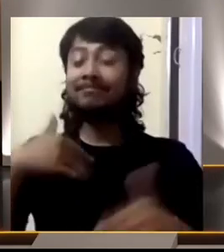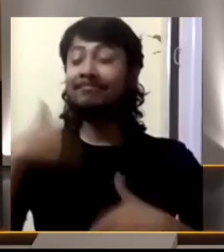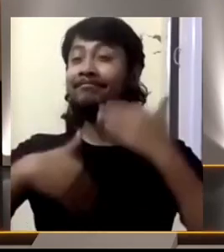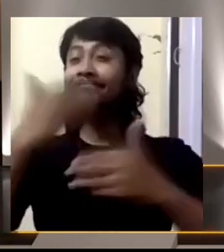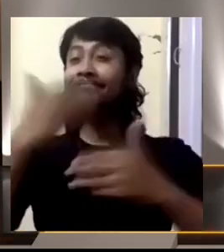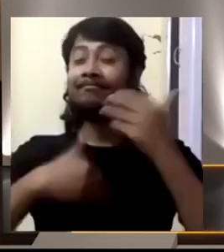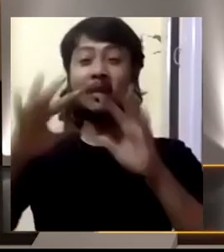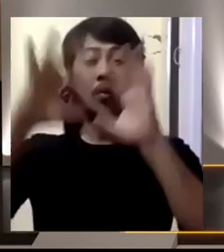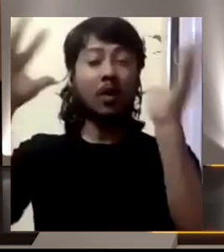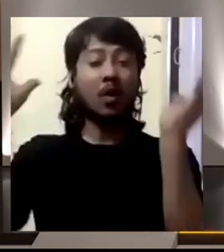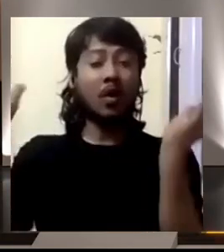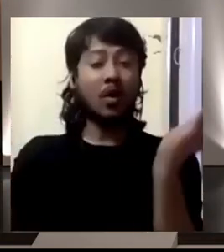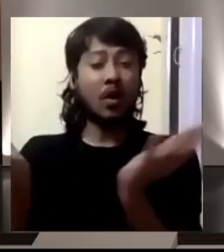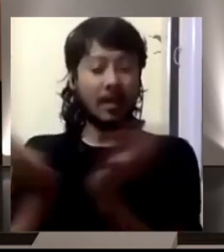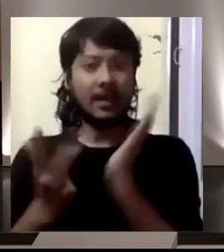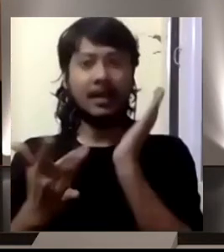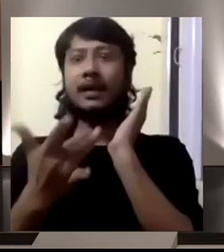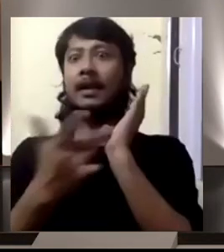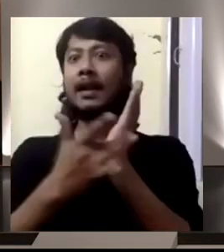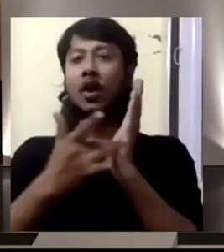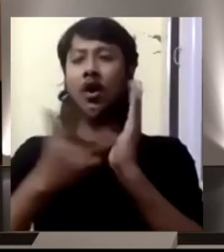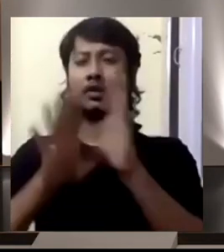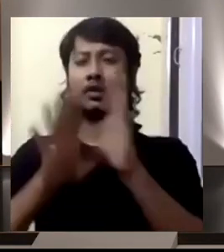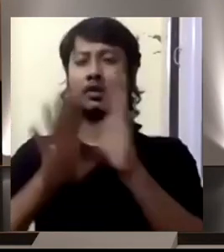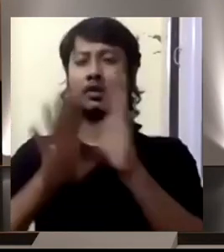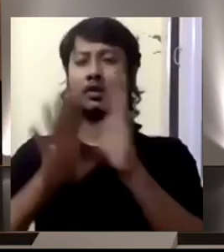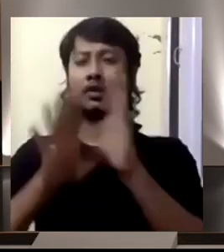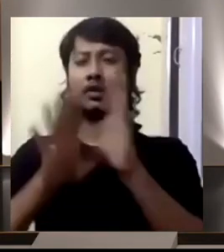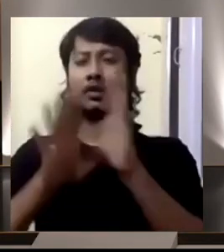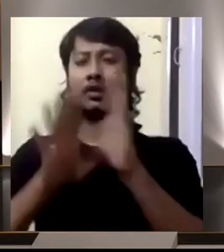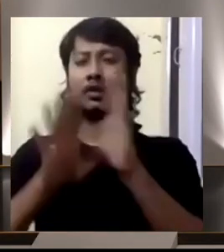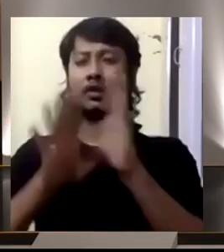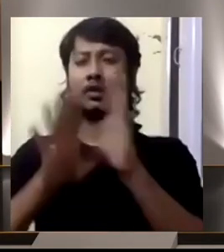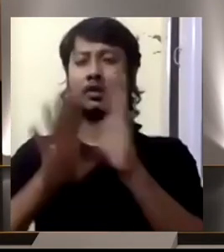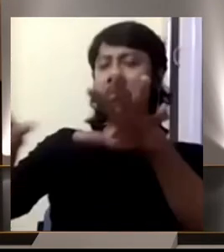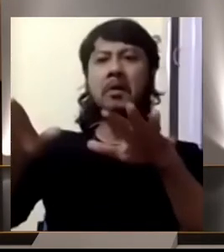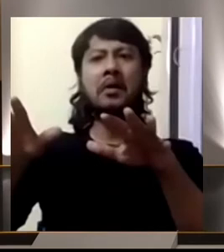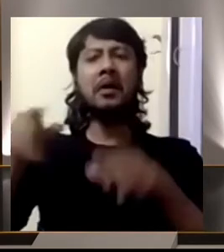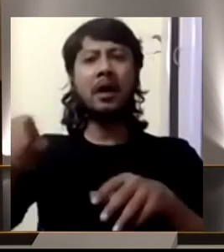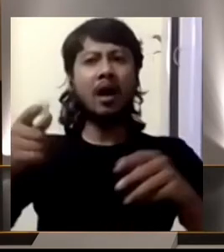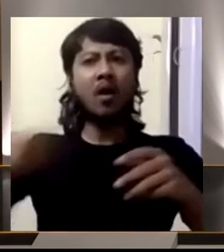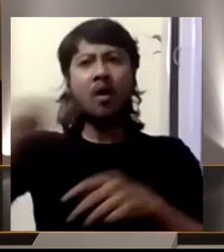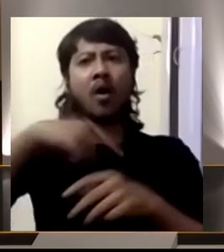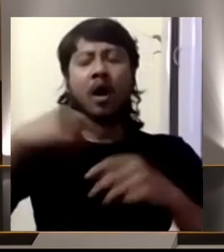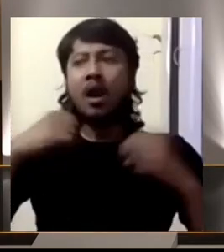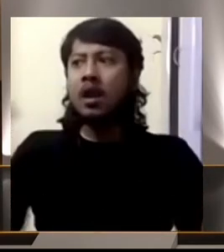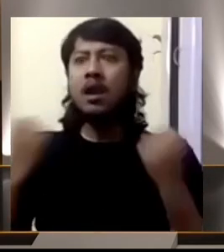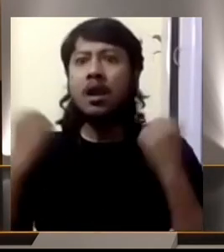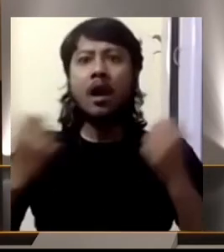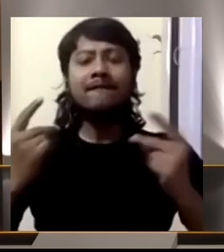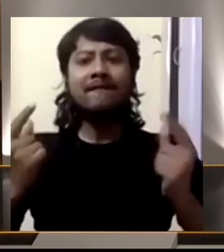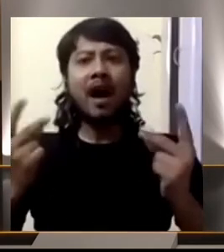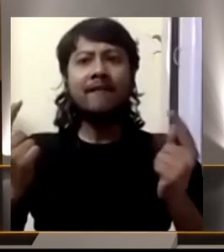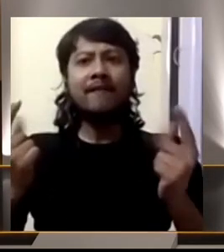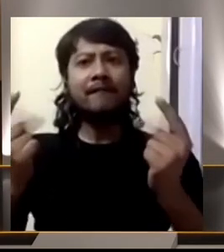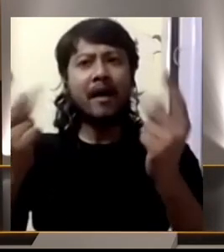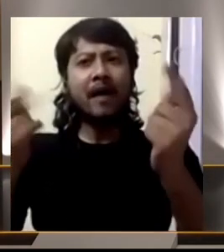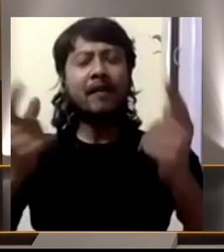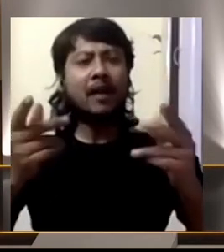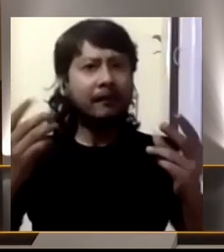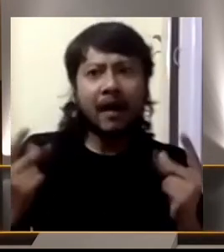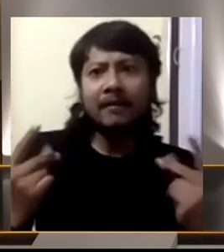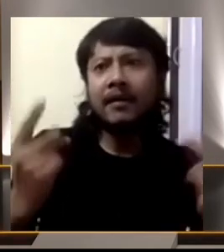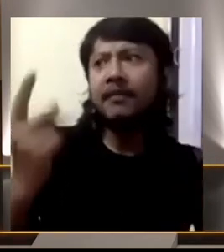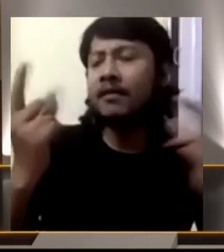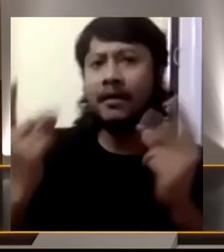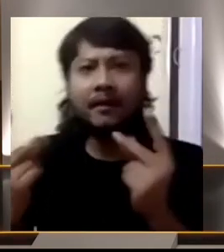less despacito. We began to hurry more. We began to worry more. We began to think we had to do